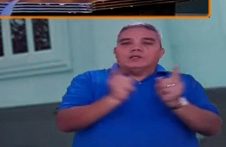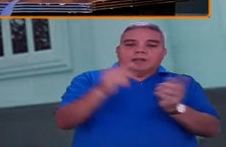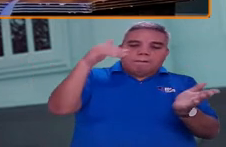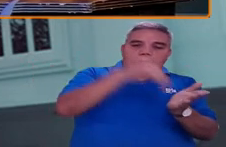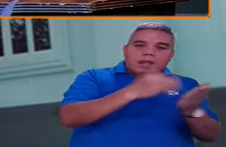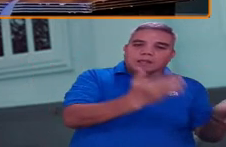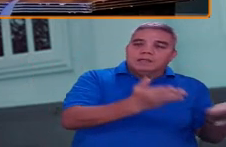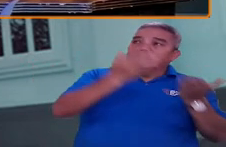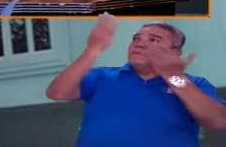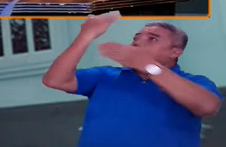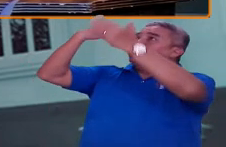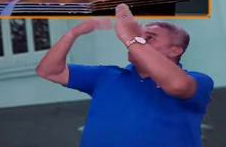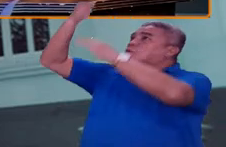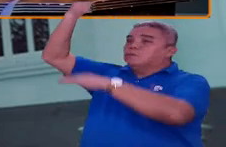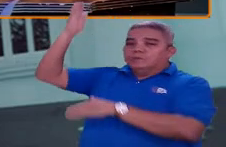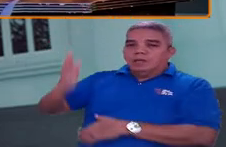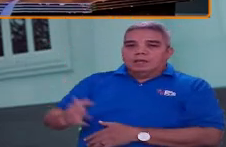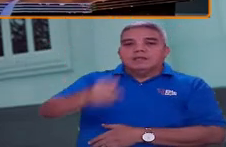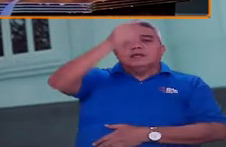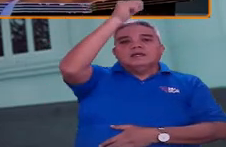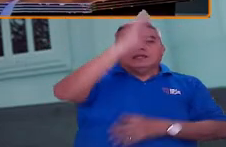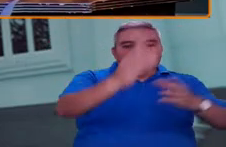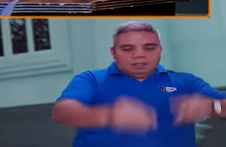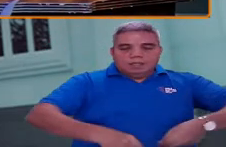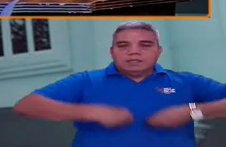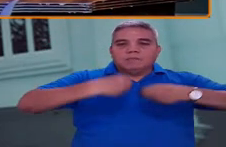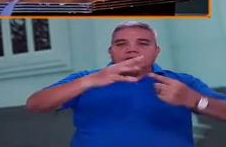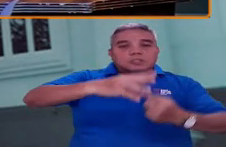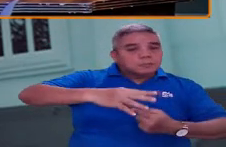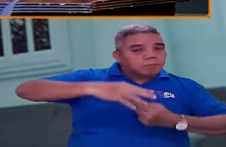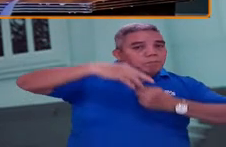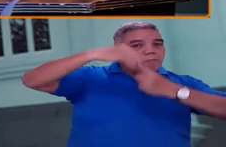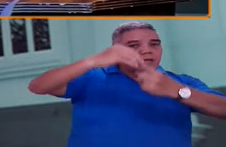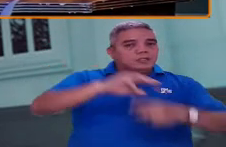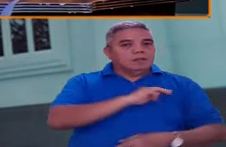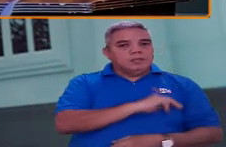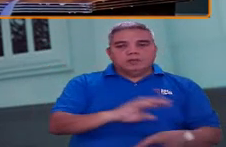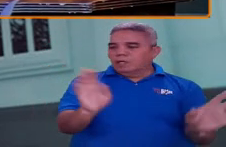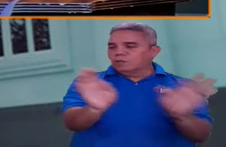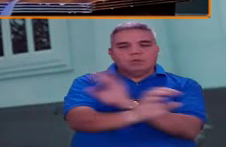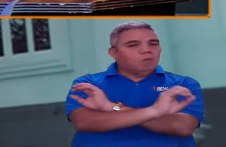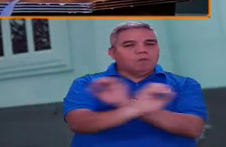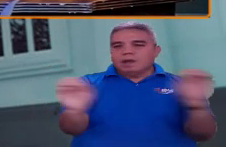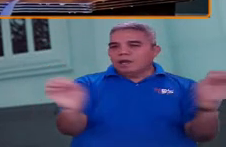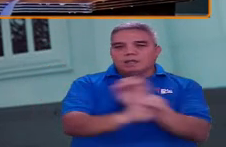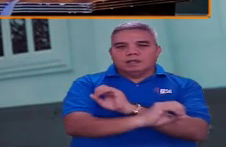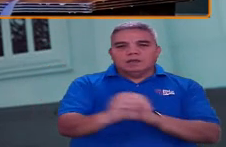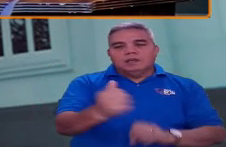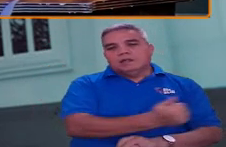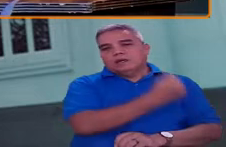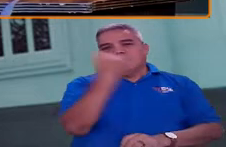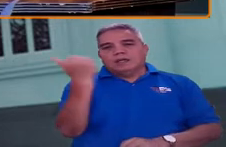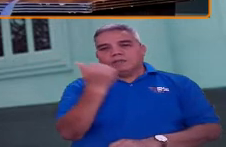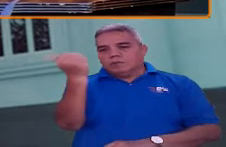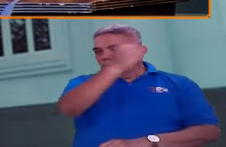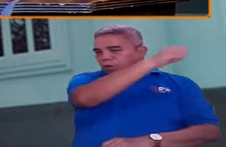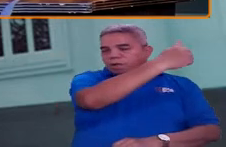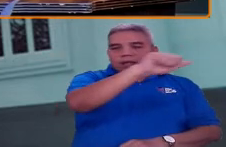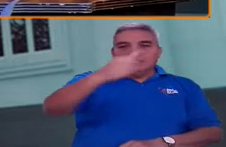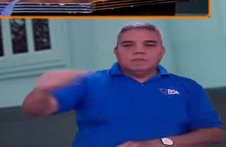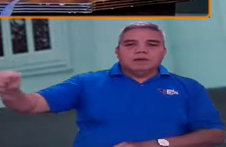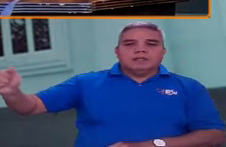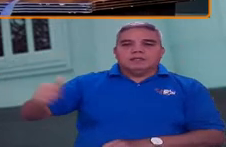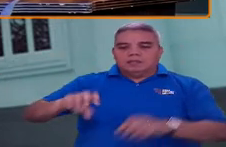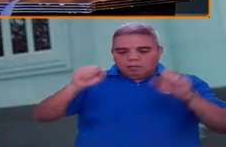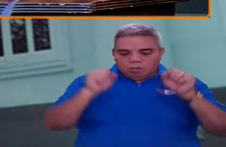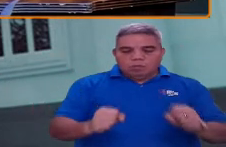back to God, as God has given us this special mission that no other branch of the garment or anybody in this